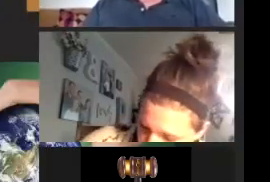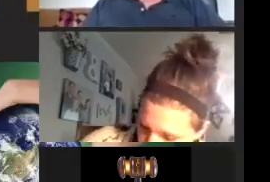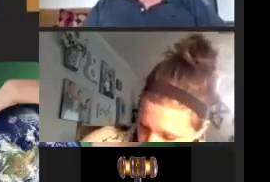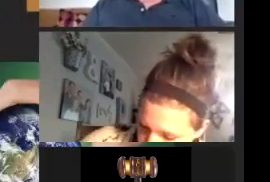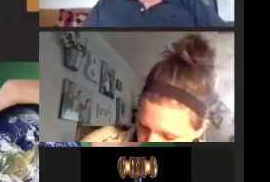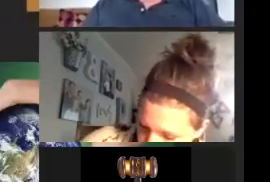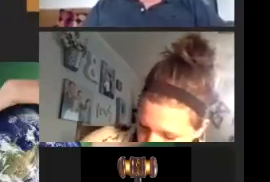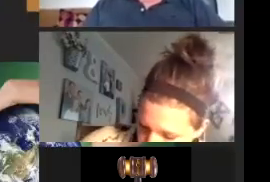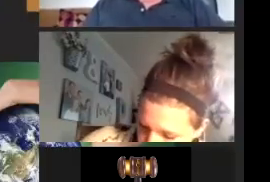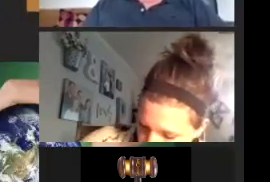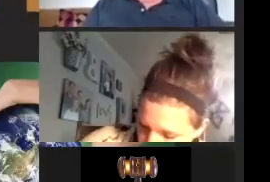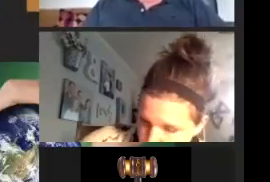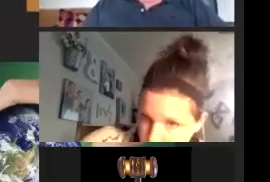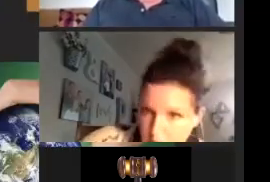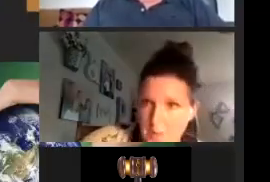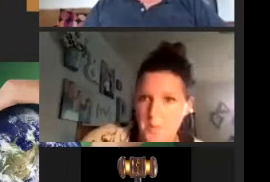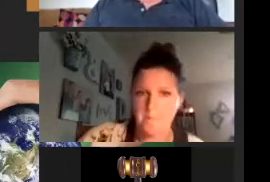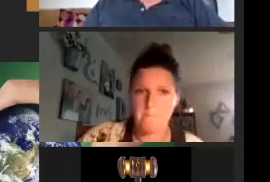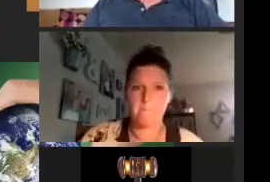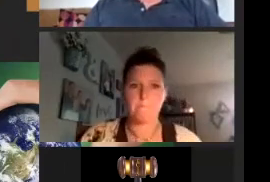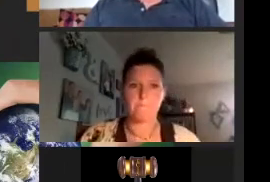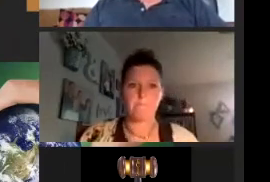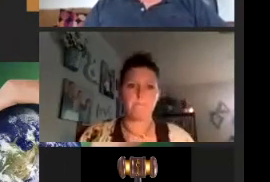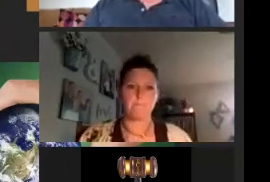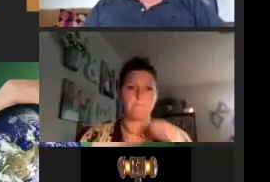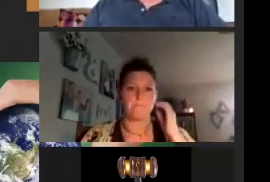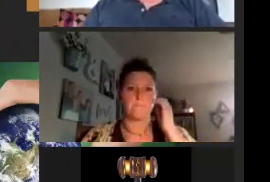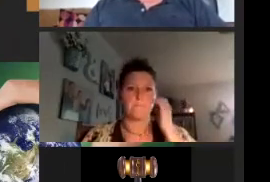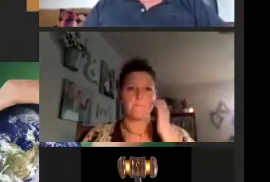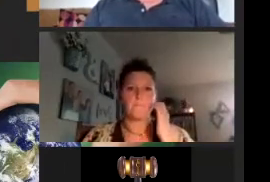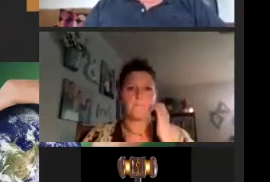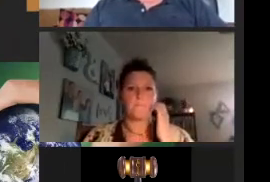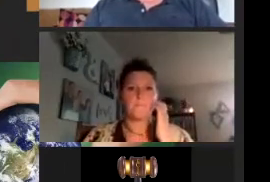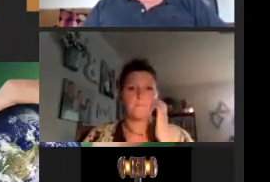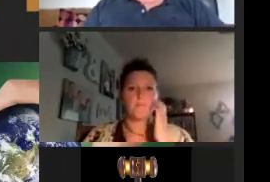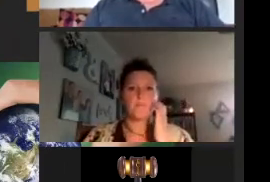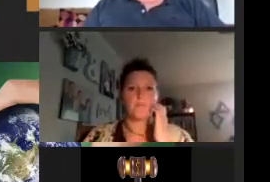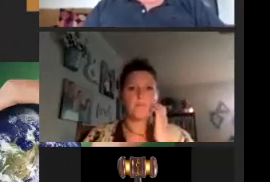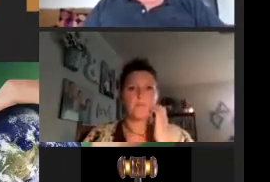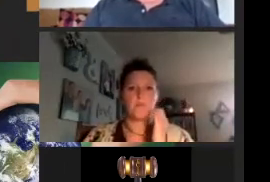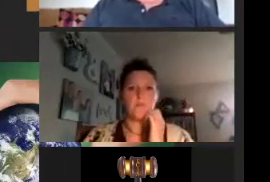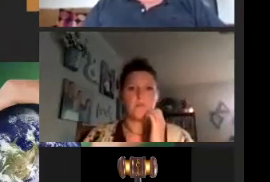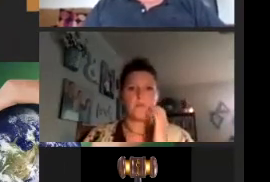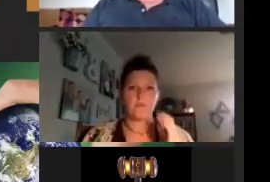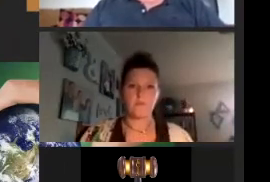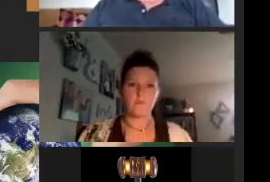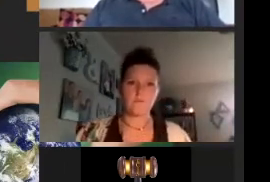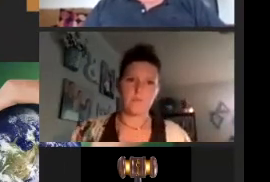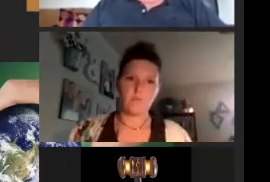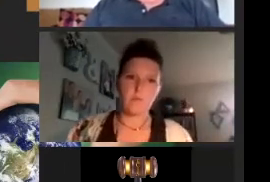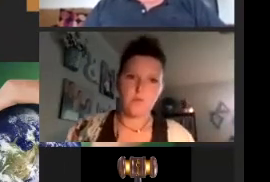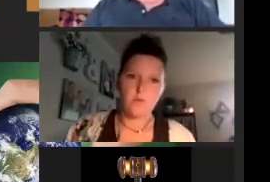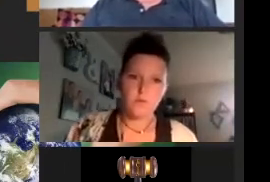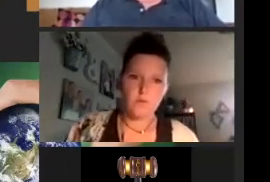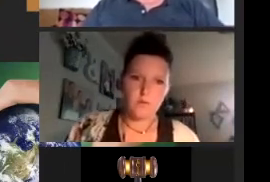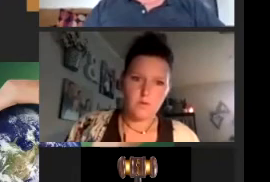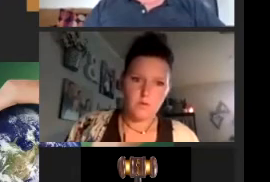So the earth was given to the children of men to be inhabited and to rule.